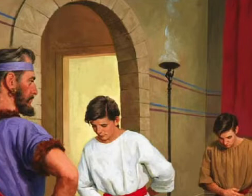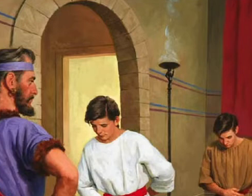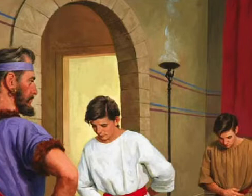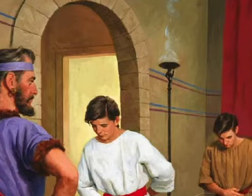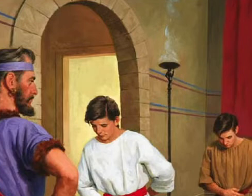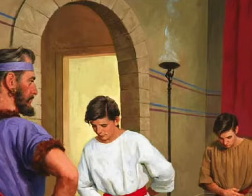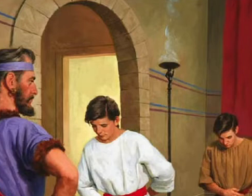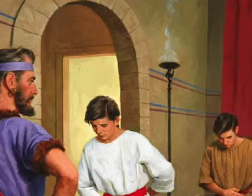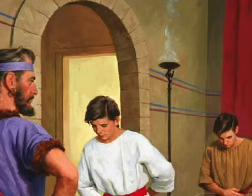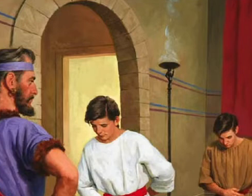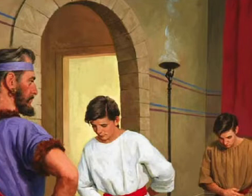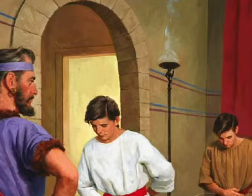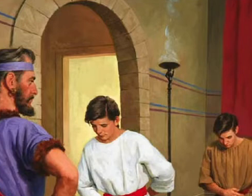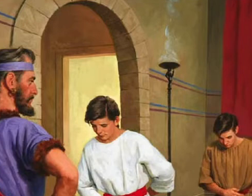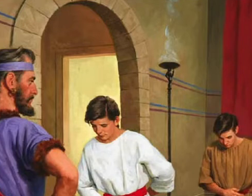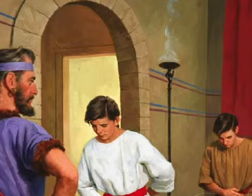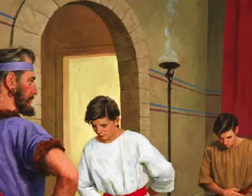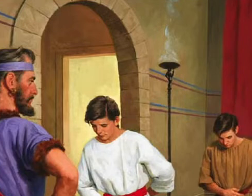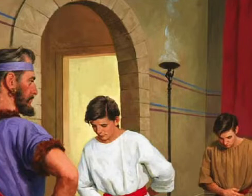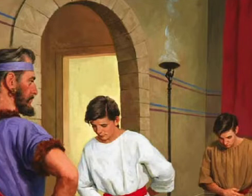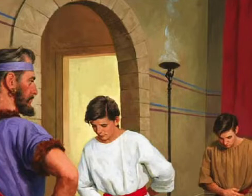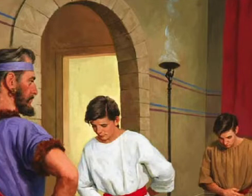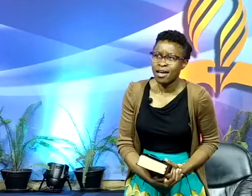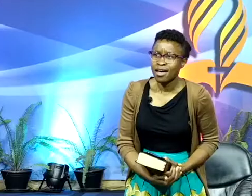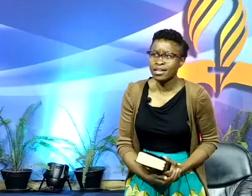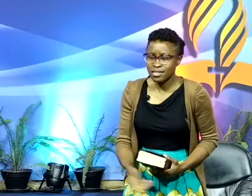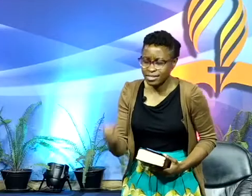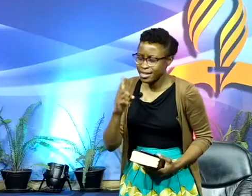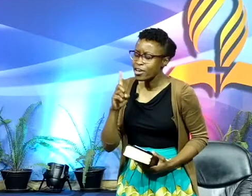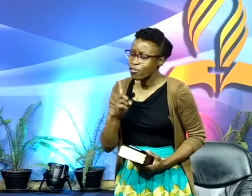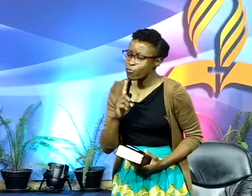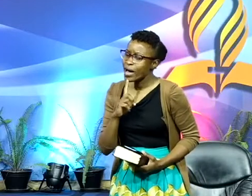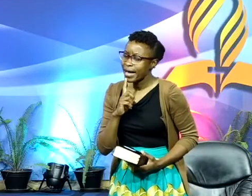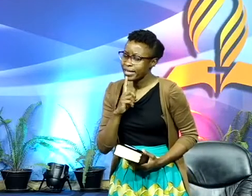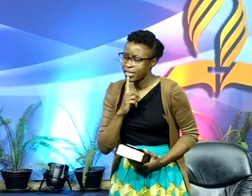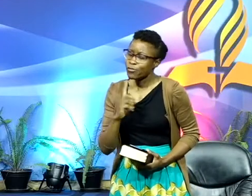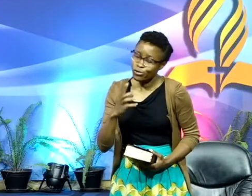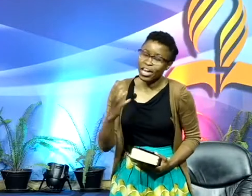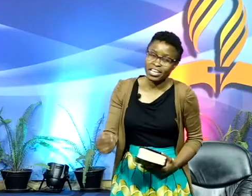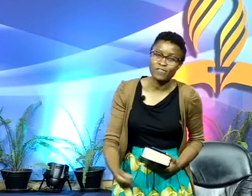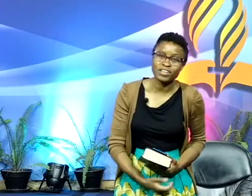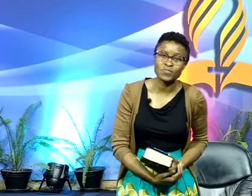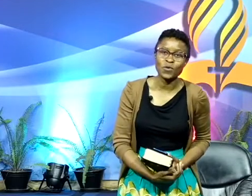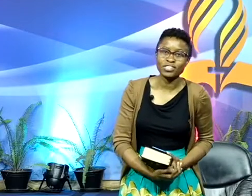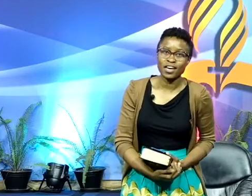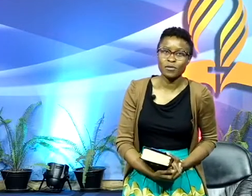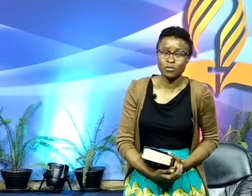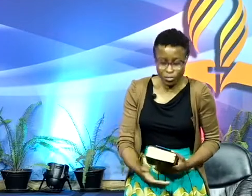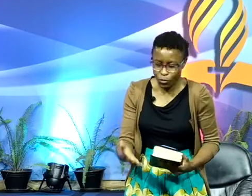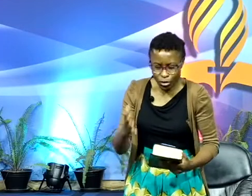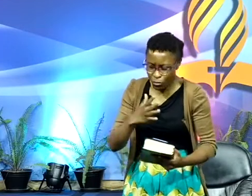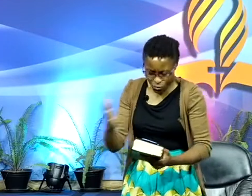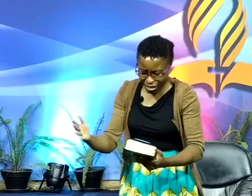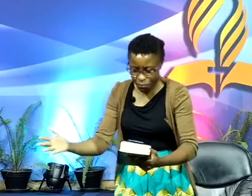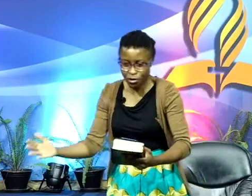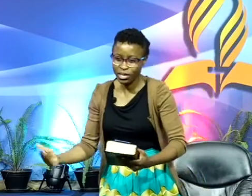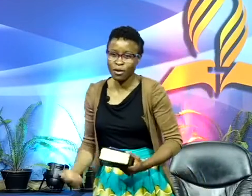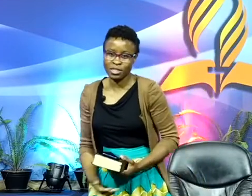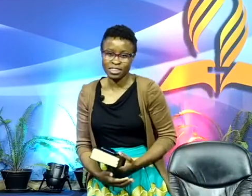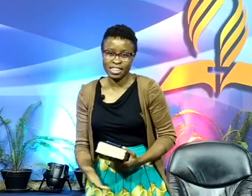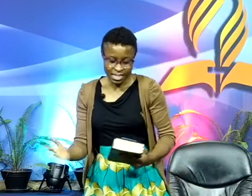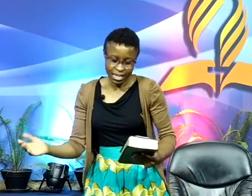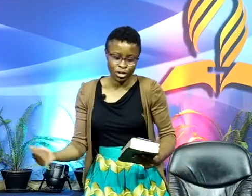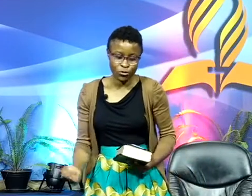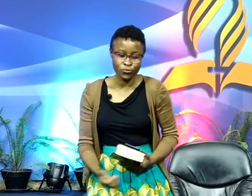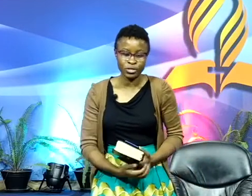fruits and beans and peas. And instead of wine, if you can give us water, would really be